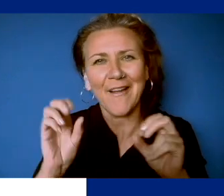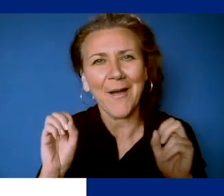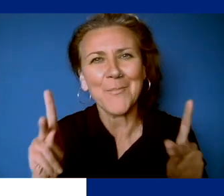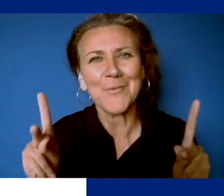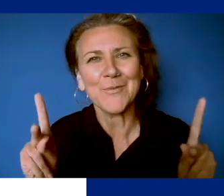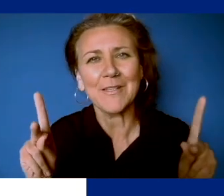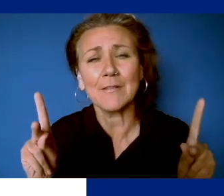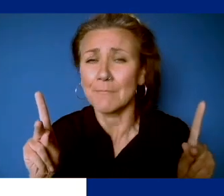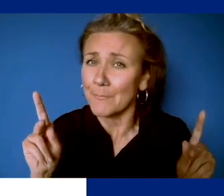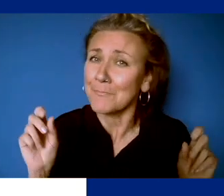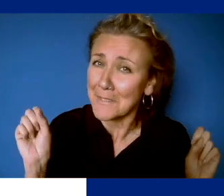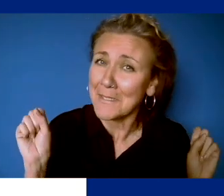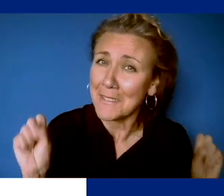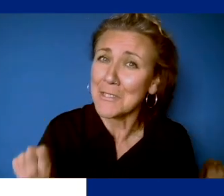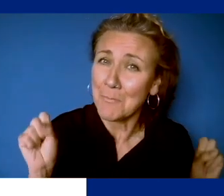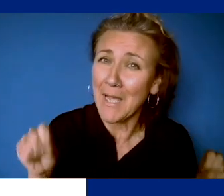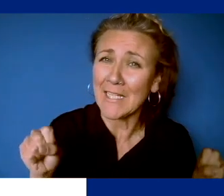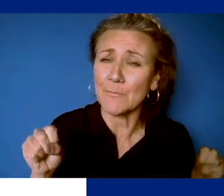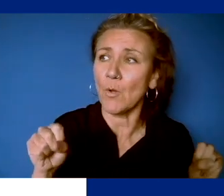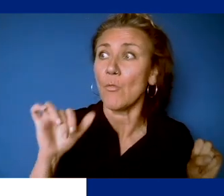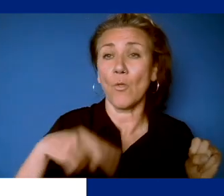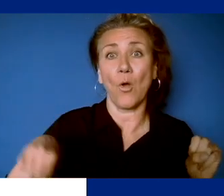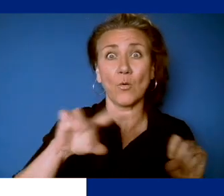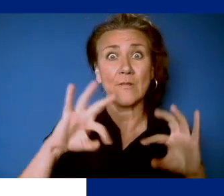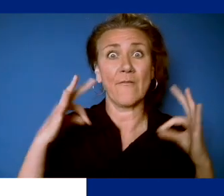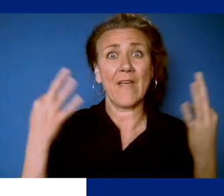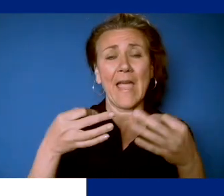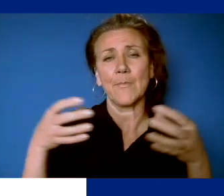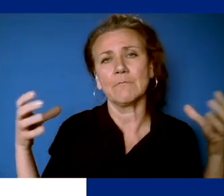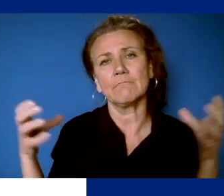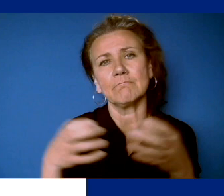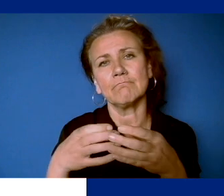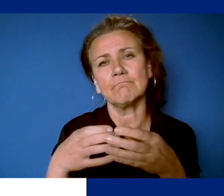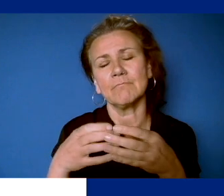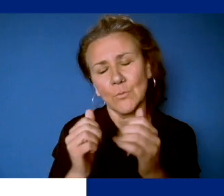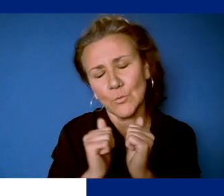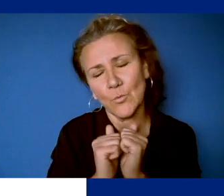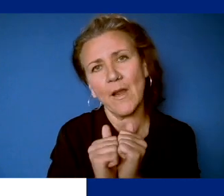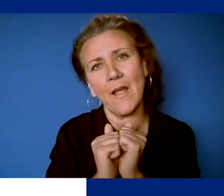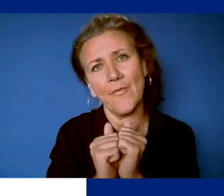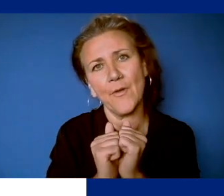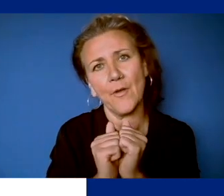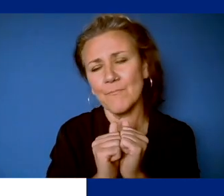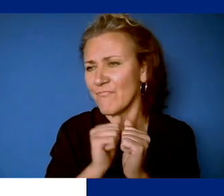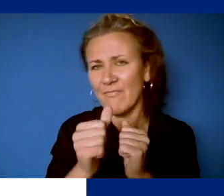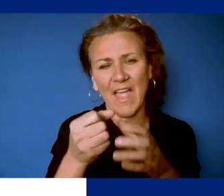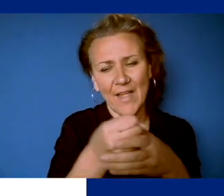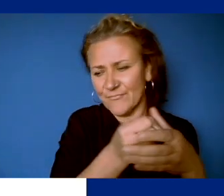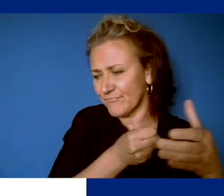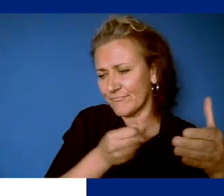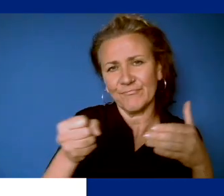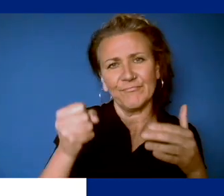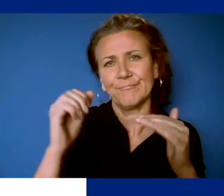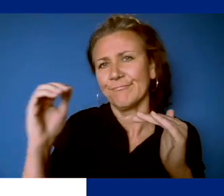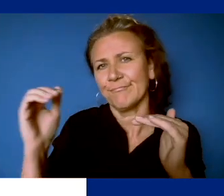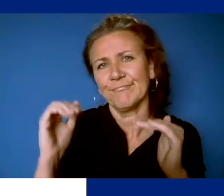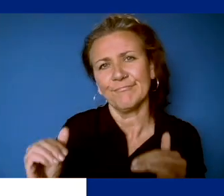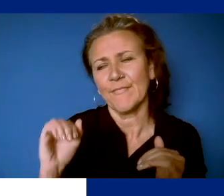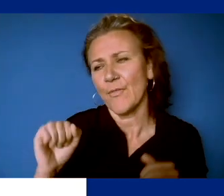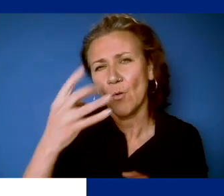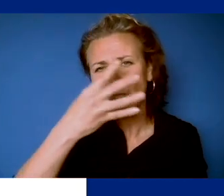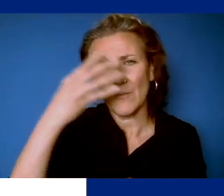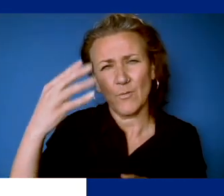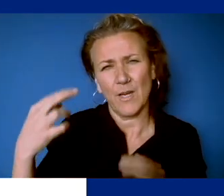opportunities. It is possible to keep families together away from